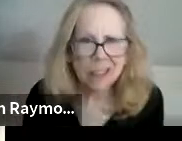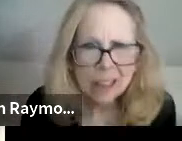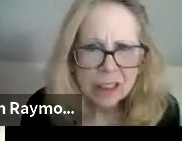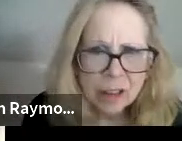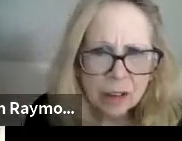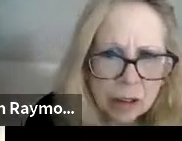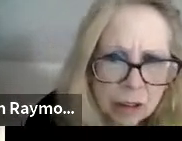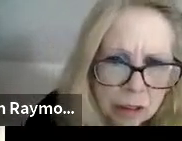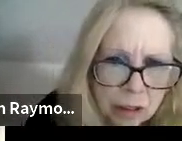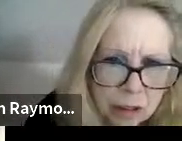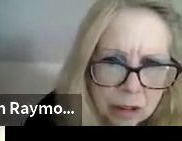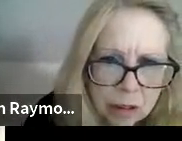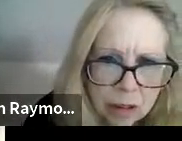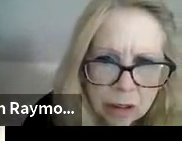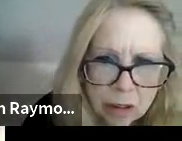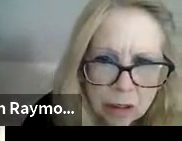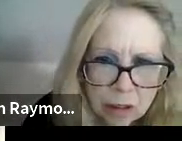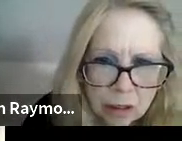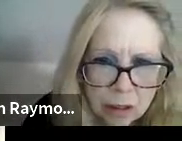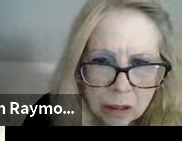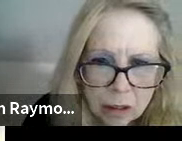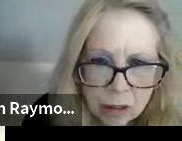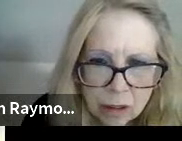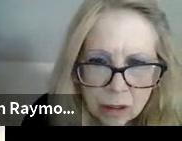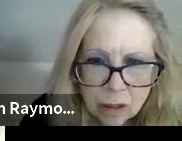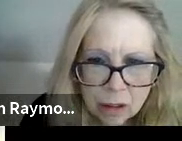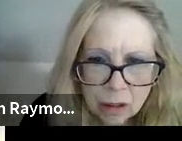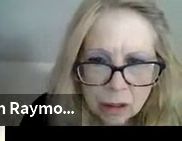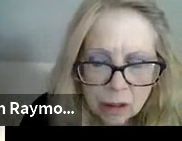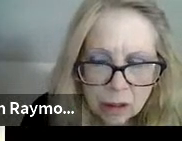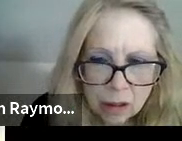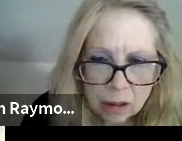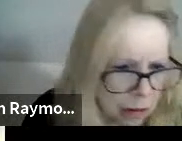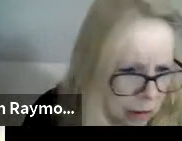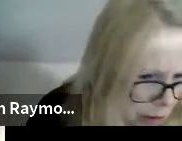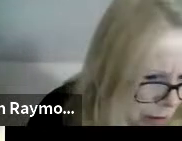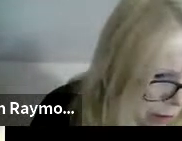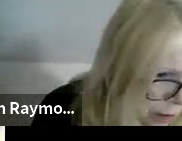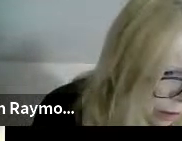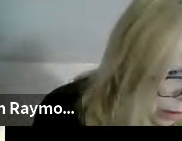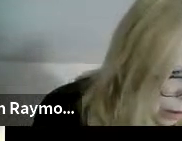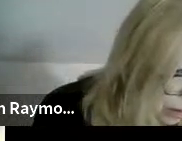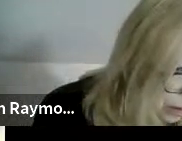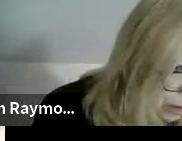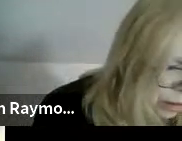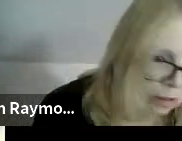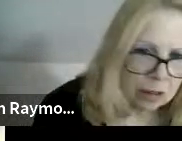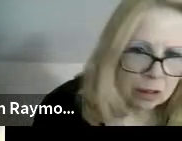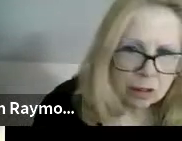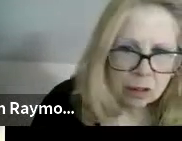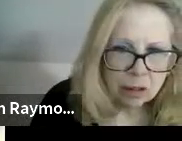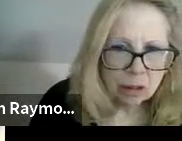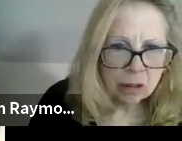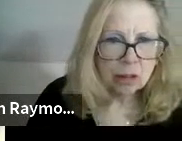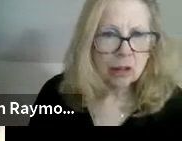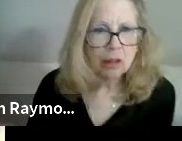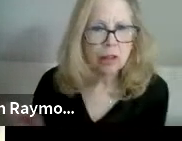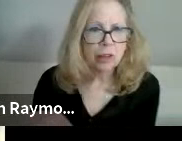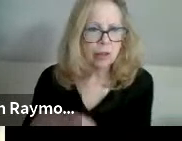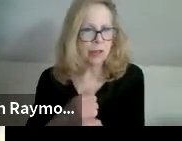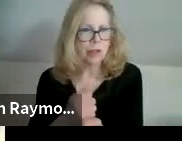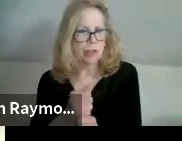www.w3.org/TR/XAUR. The W3C Accessible Platform Architectures Working Group created the